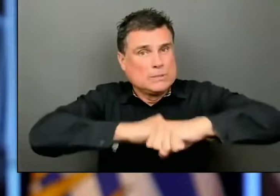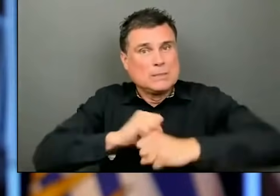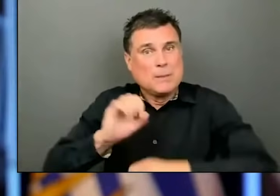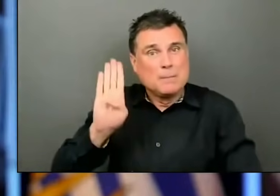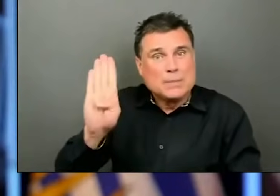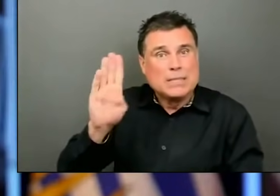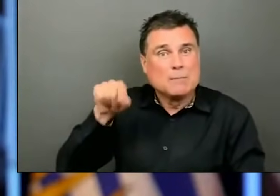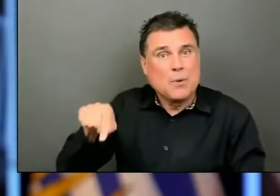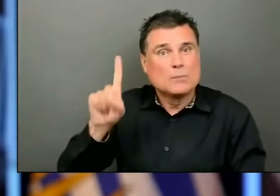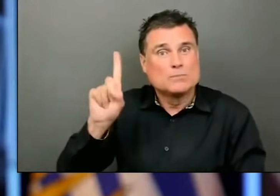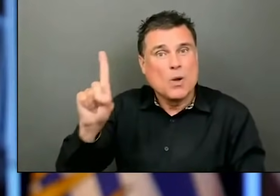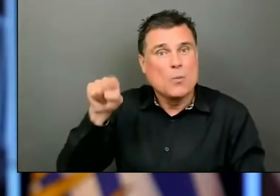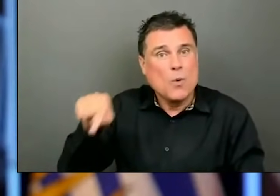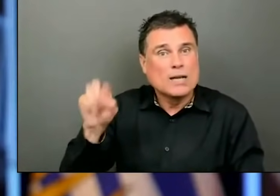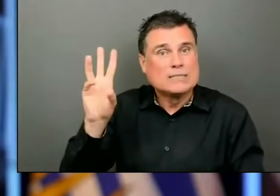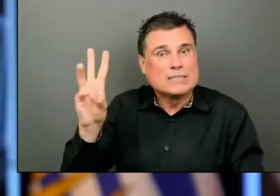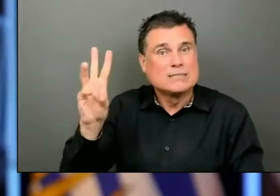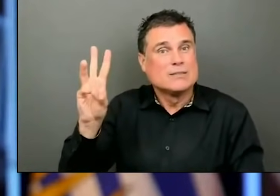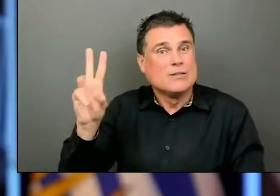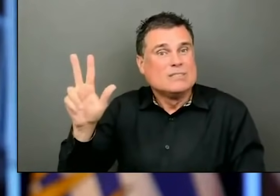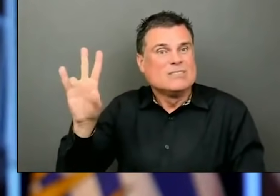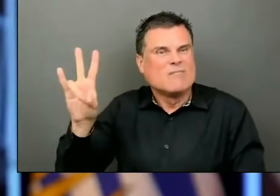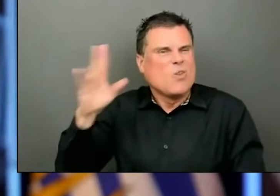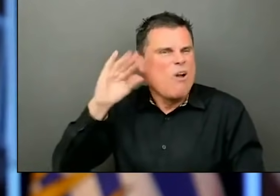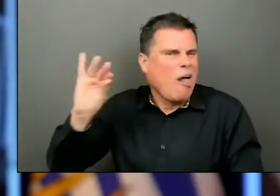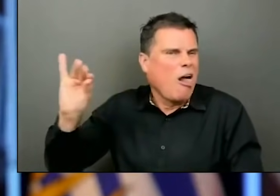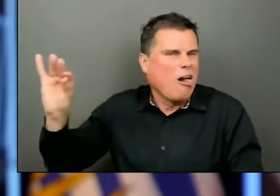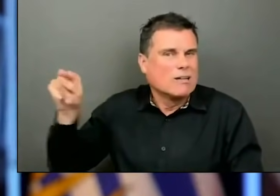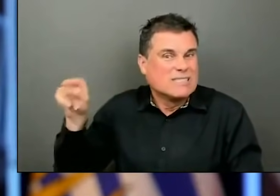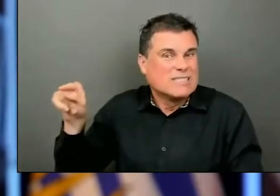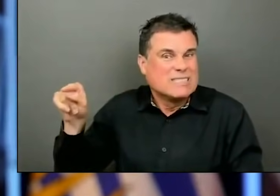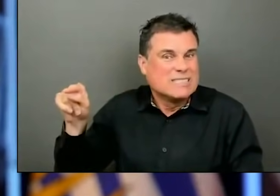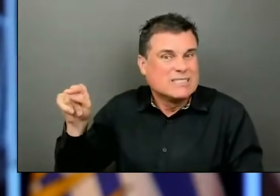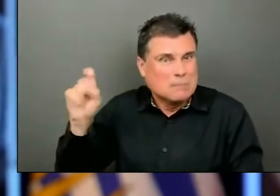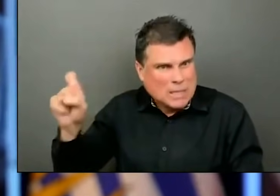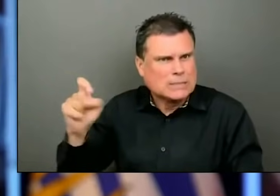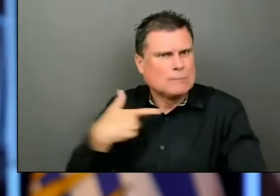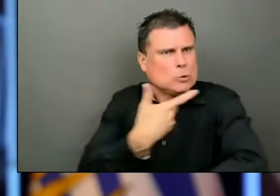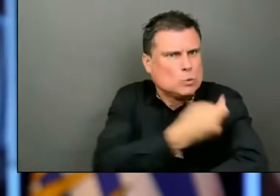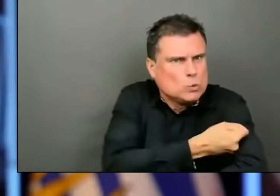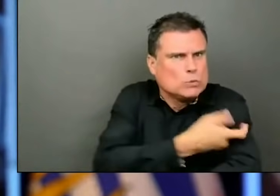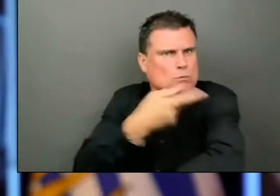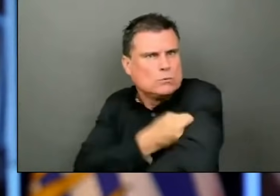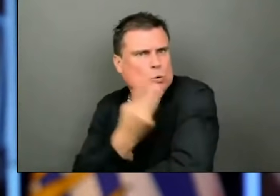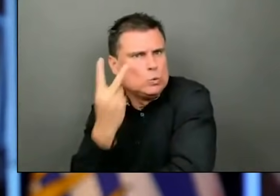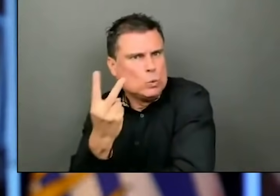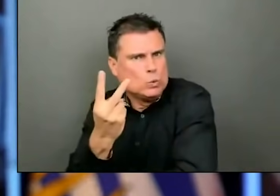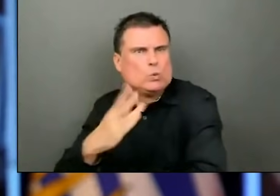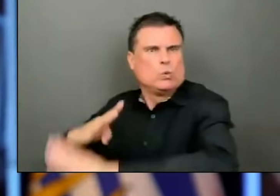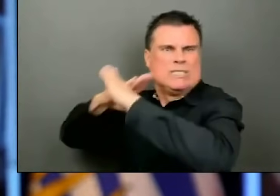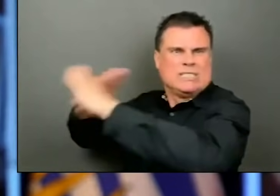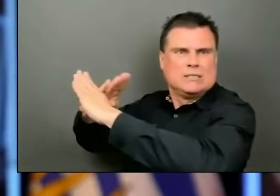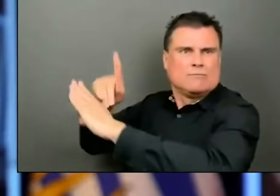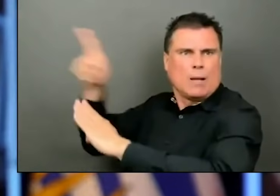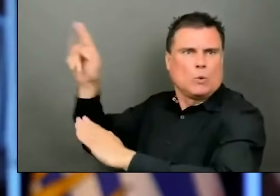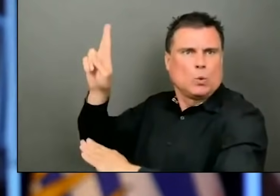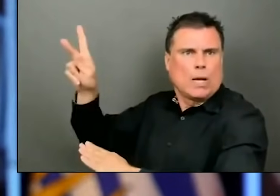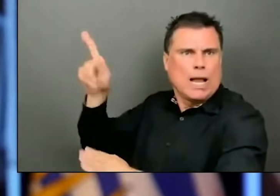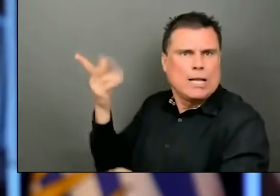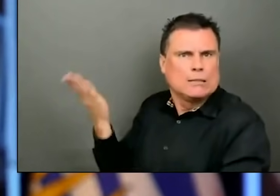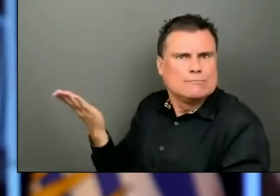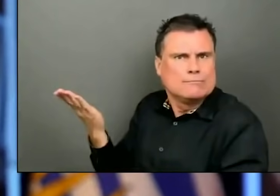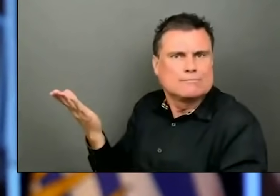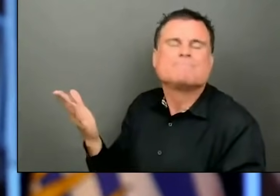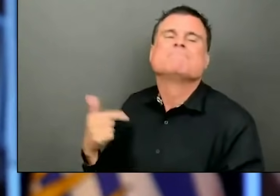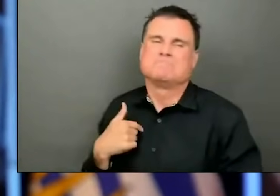B1617.2, you need 2 doses? Yeah, so obviously the different strains of the virus are something we watch